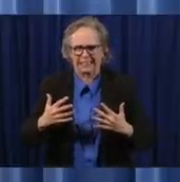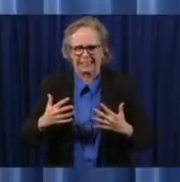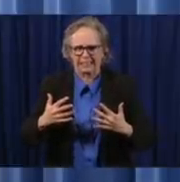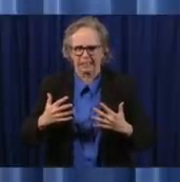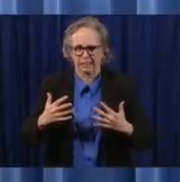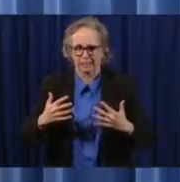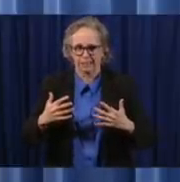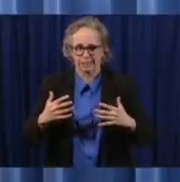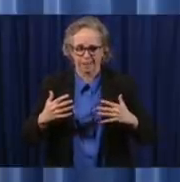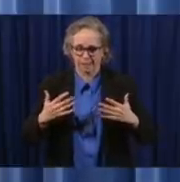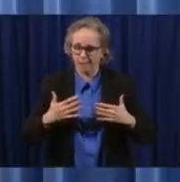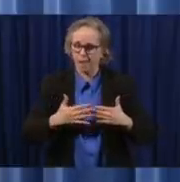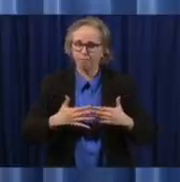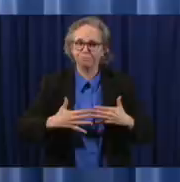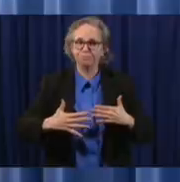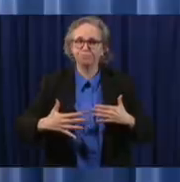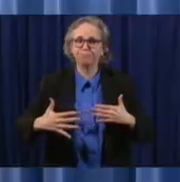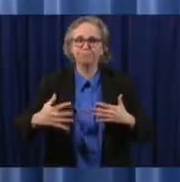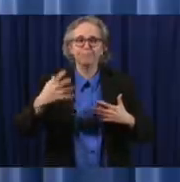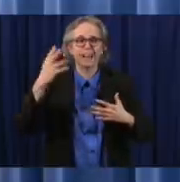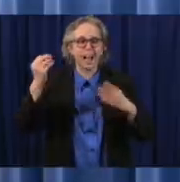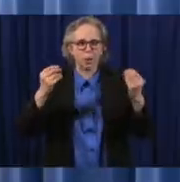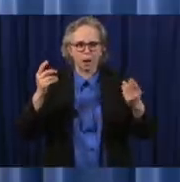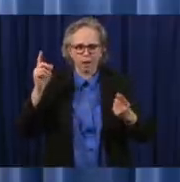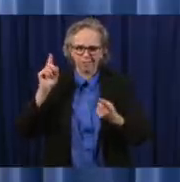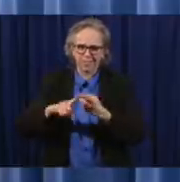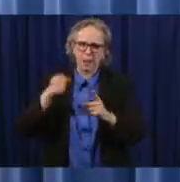this coronavirus.